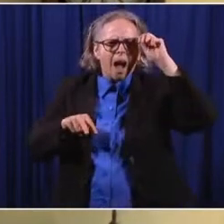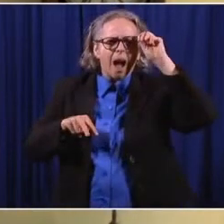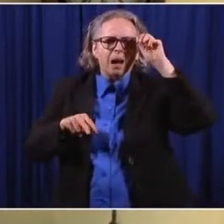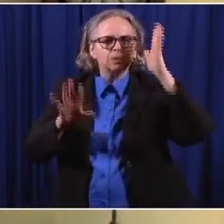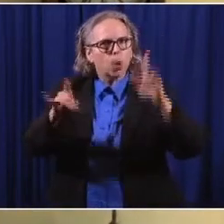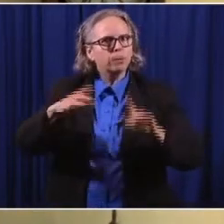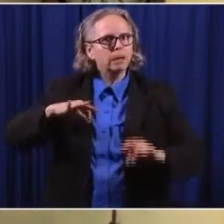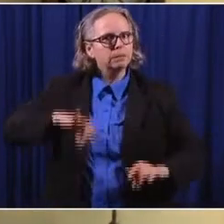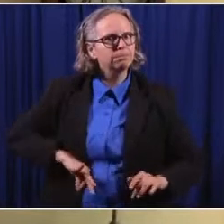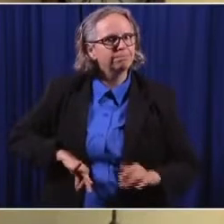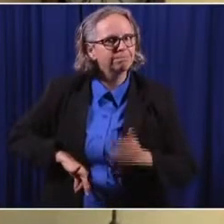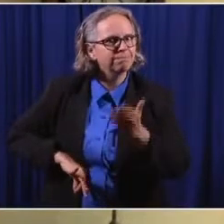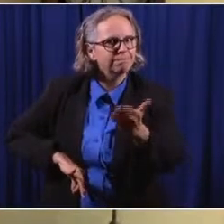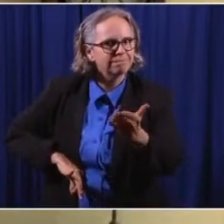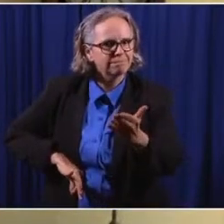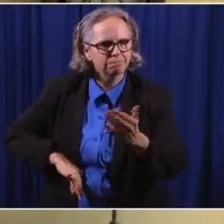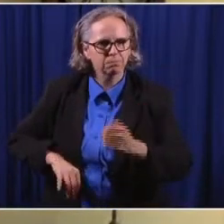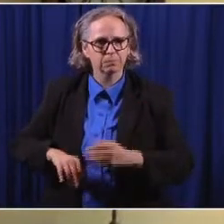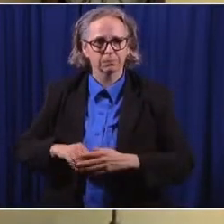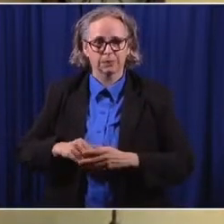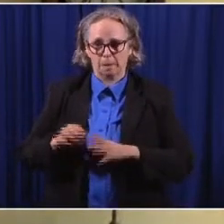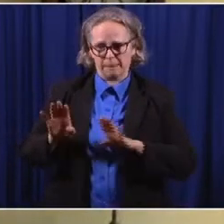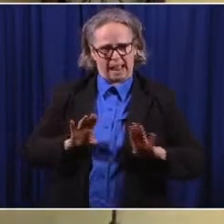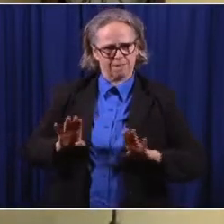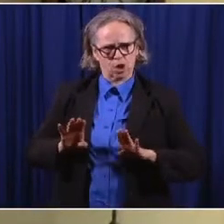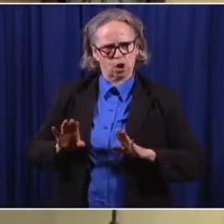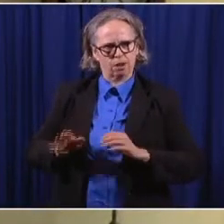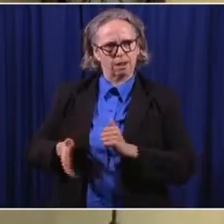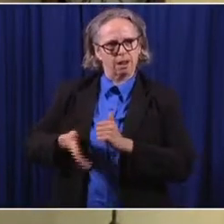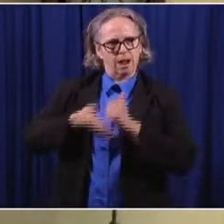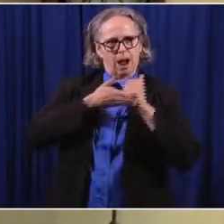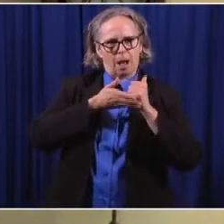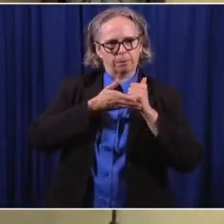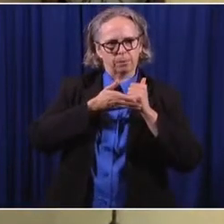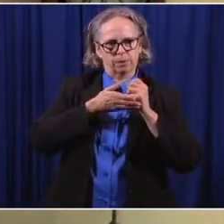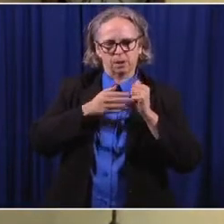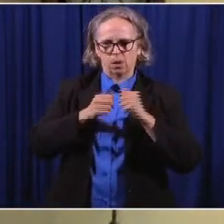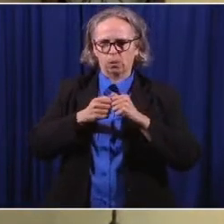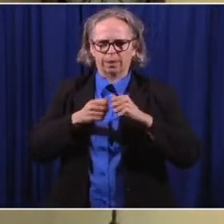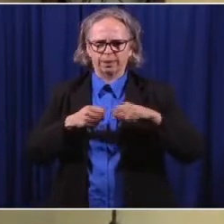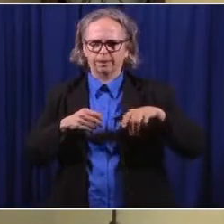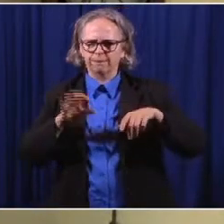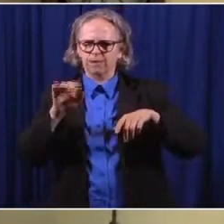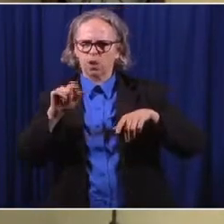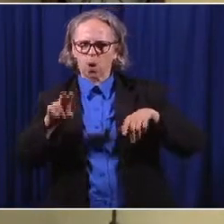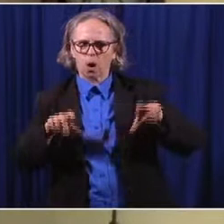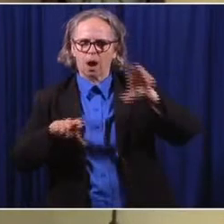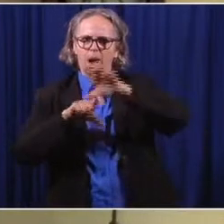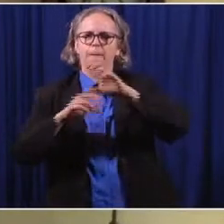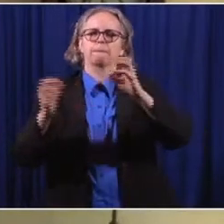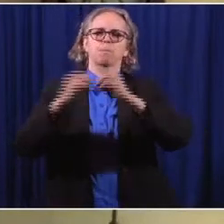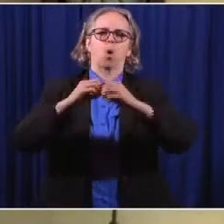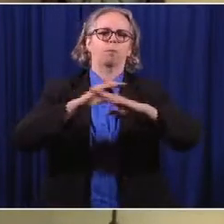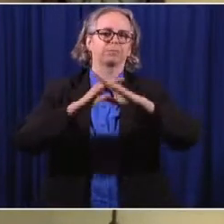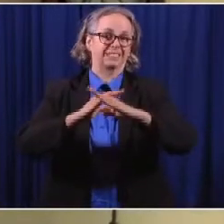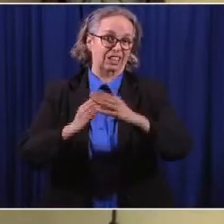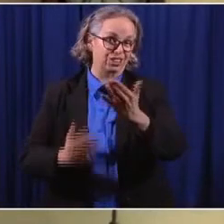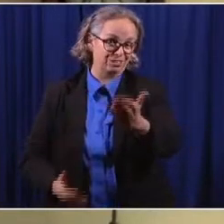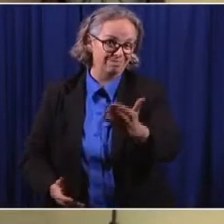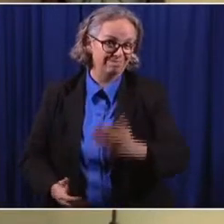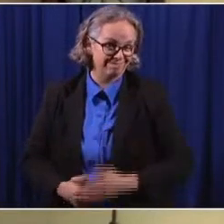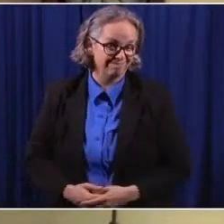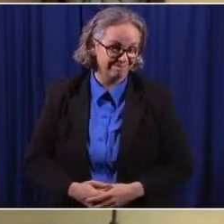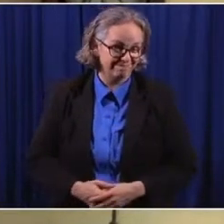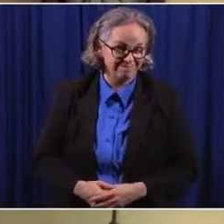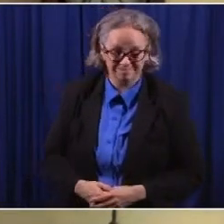flu shot, you know, and I think there's a number of reasons why. Next question is from Jake Zuckerman at